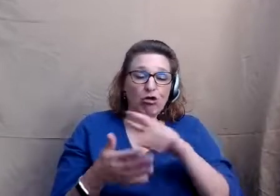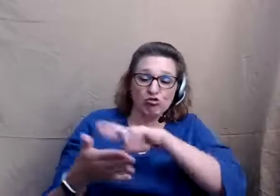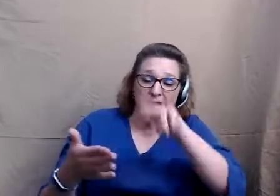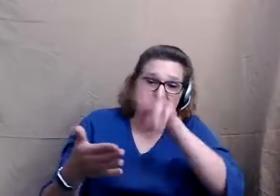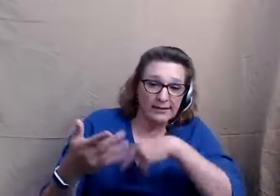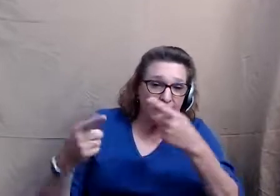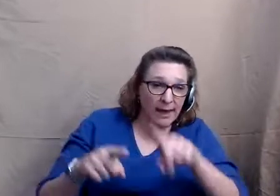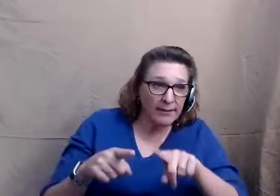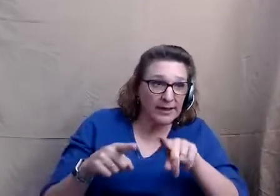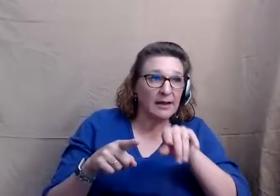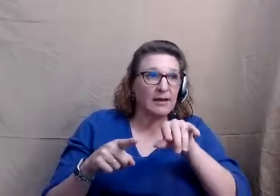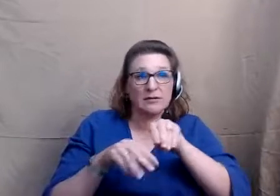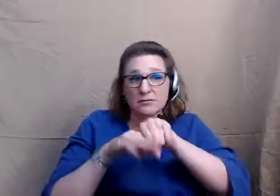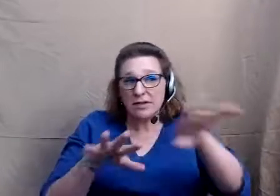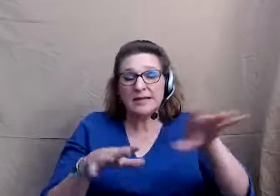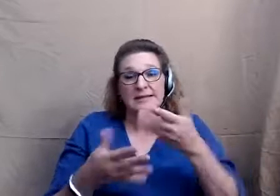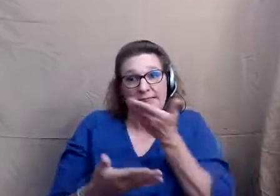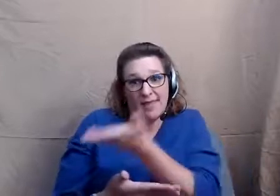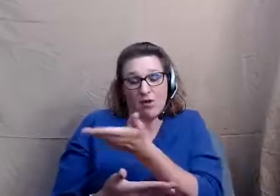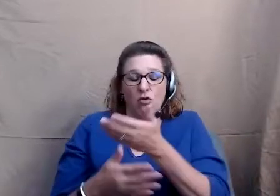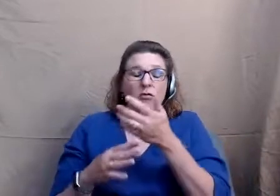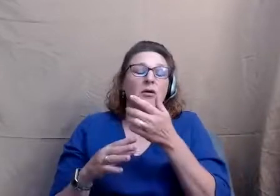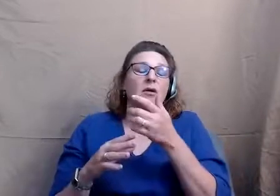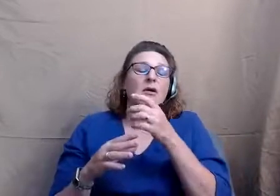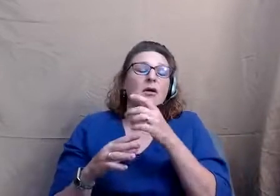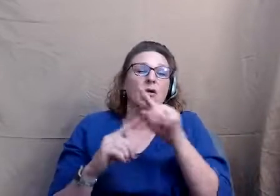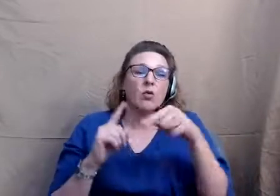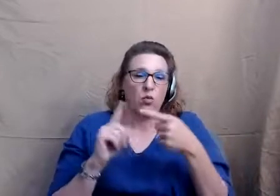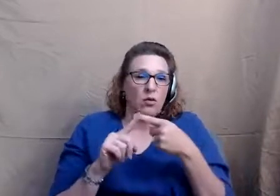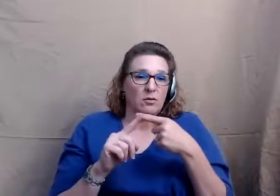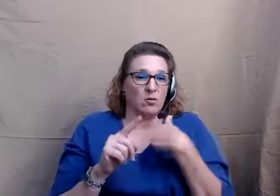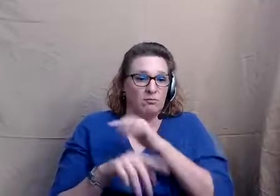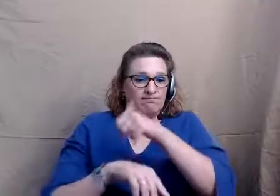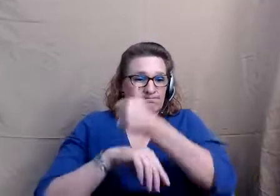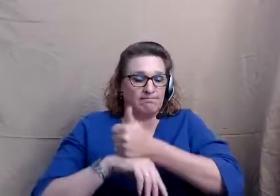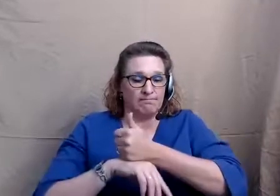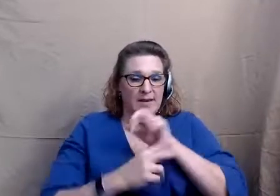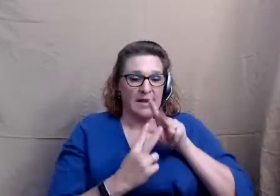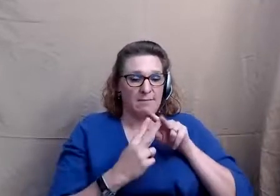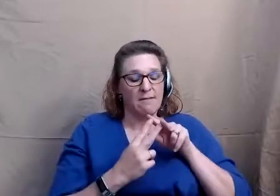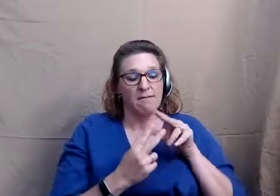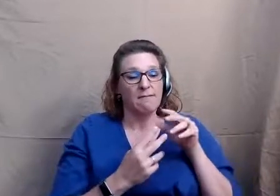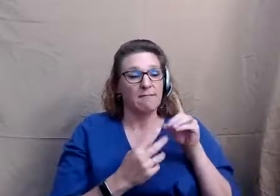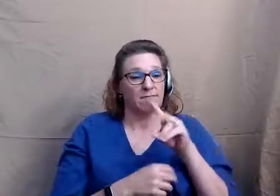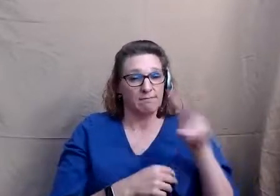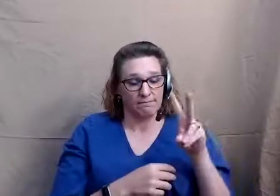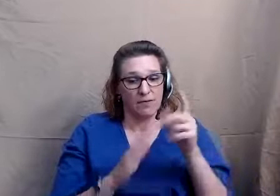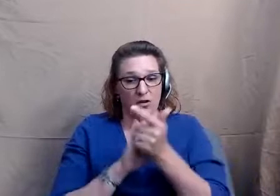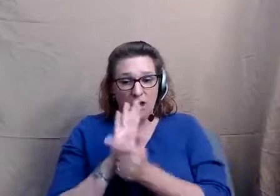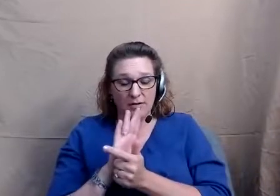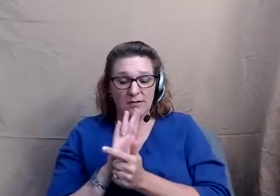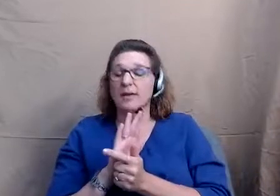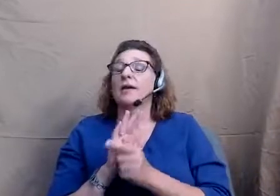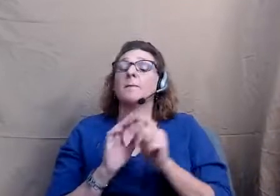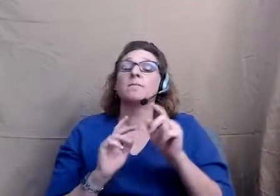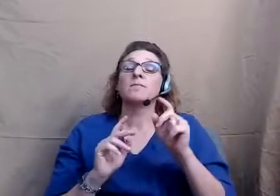system is absolutely there in the enforcement of intimate partner violence laws. There's been disproportionate enforcement of these laws against people